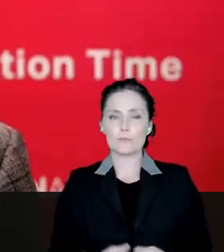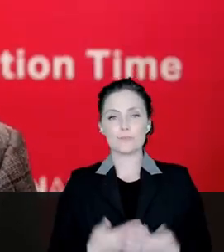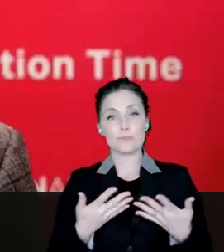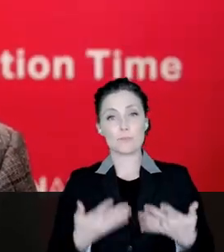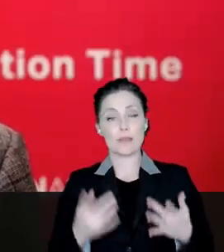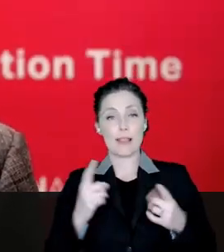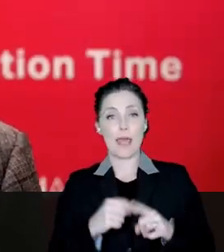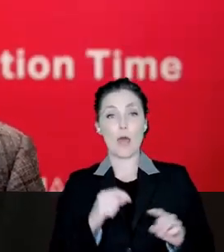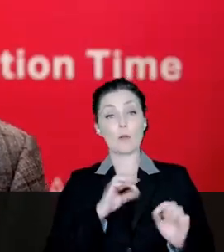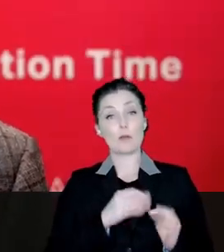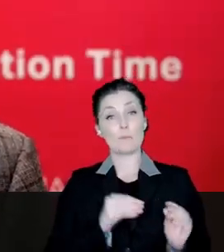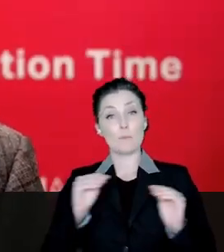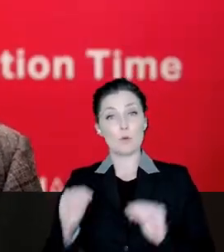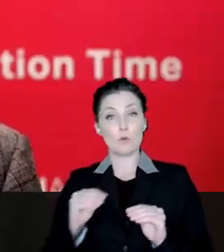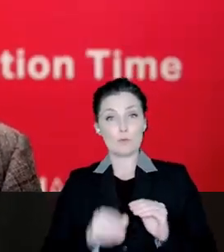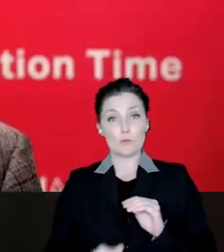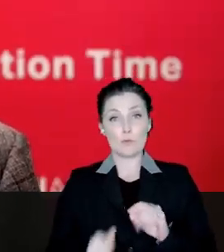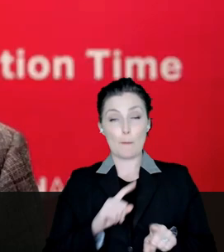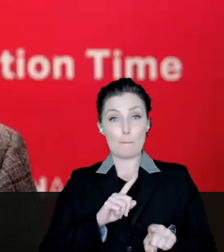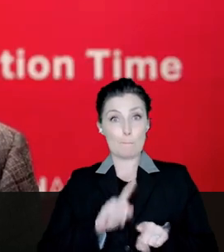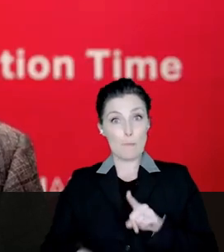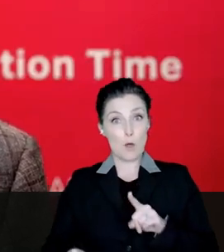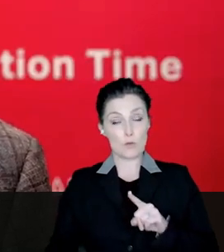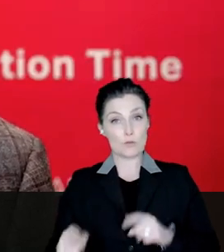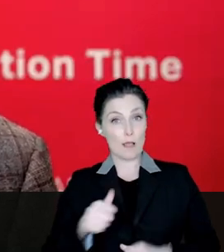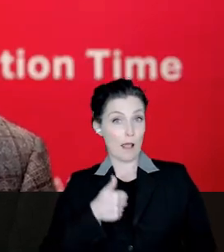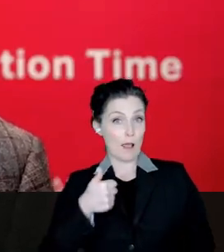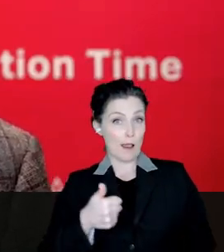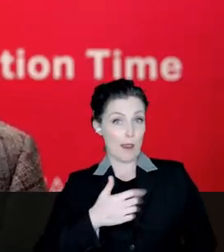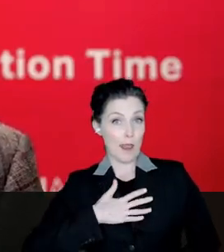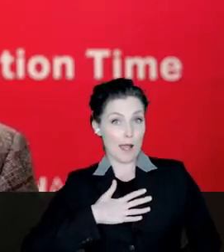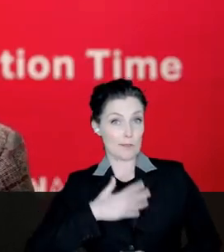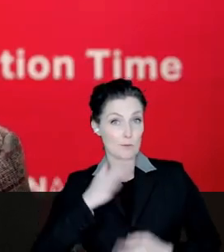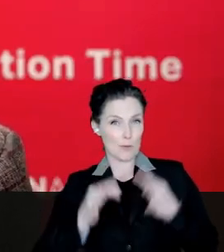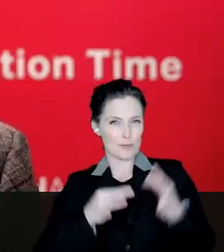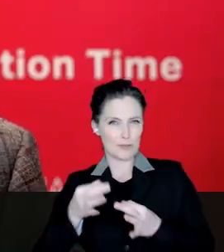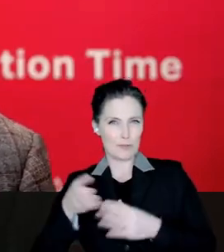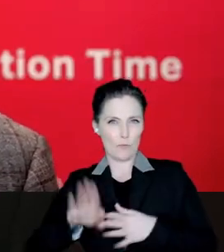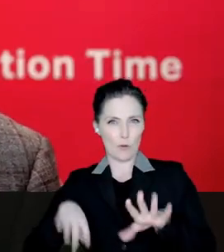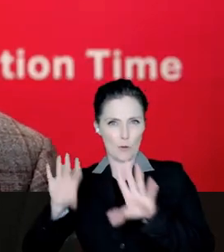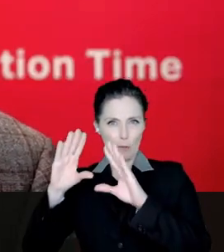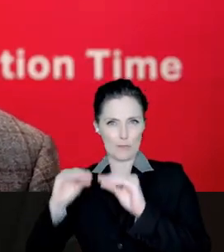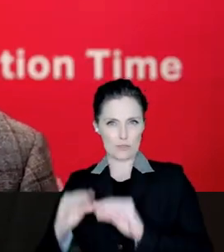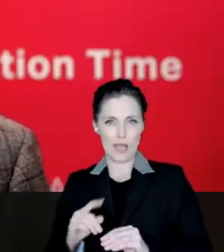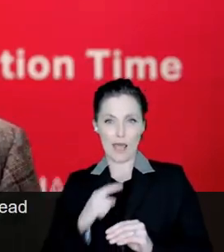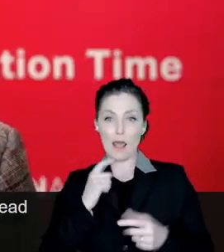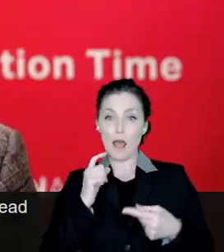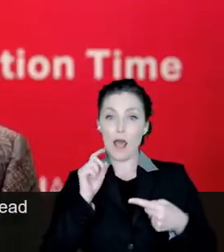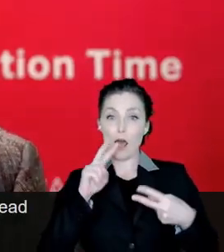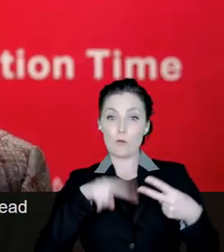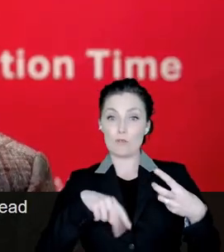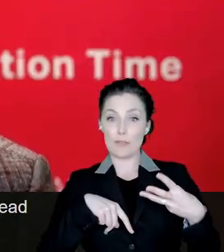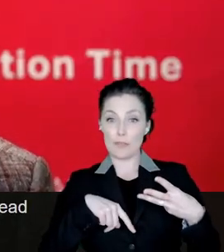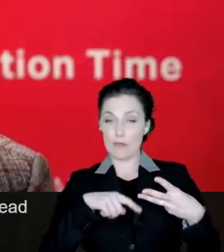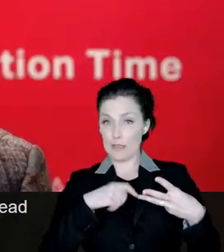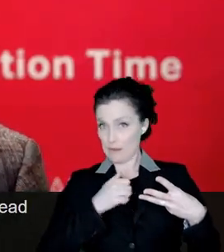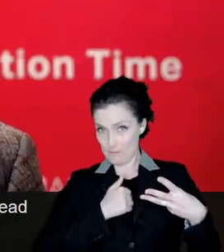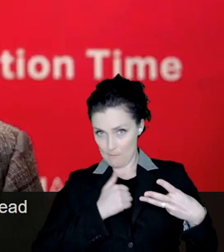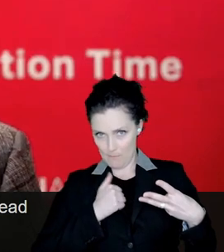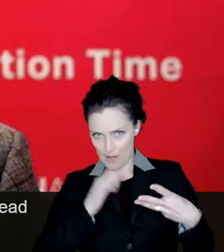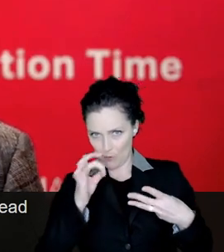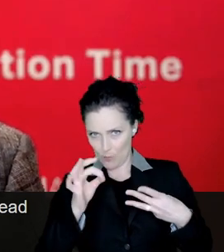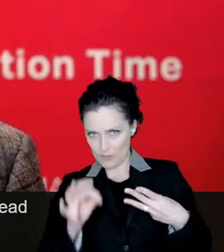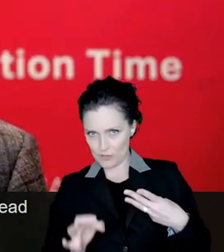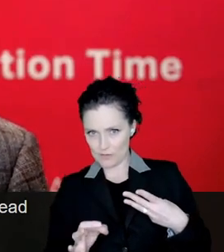questions from the chat. So I'm going to read all three out. And I should emphasise these are not my questions, though some of them